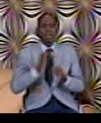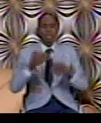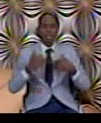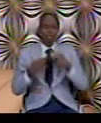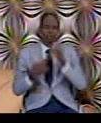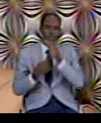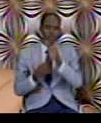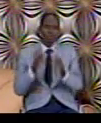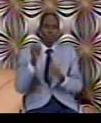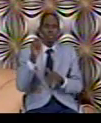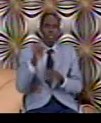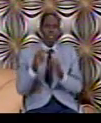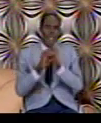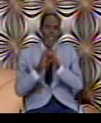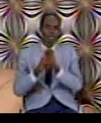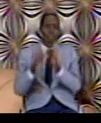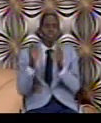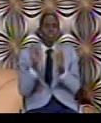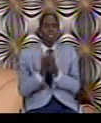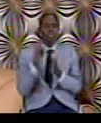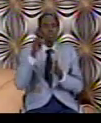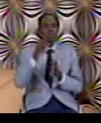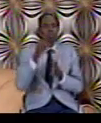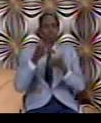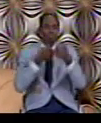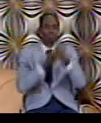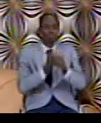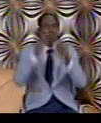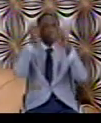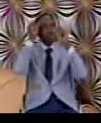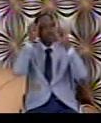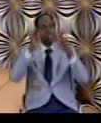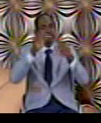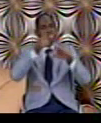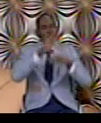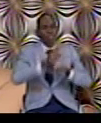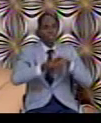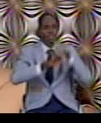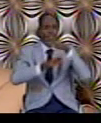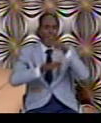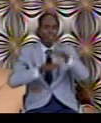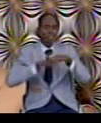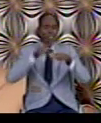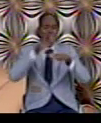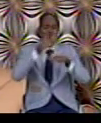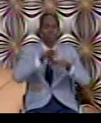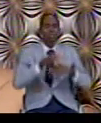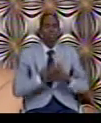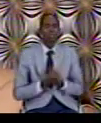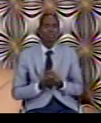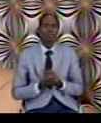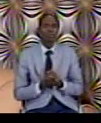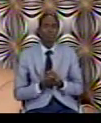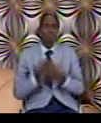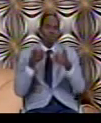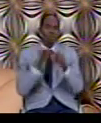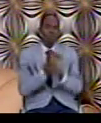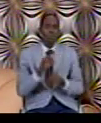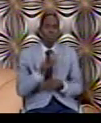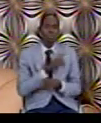he should follow his steps. That he should follow his steps. Following the